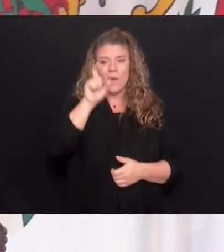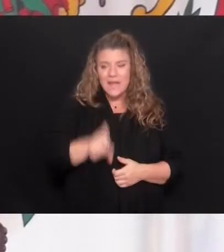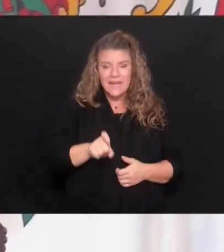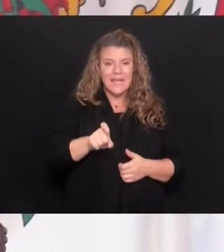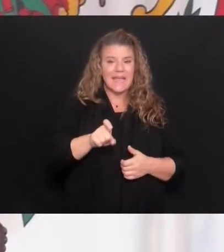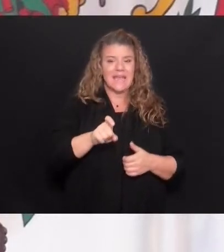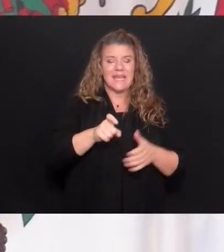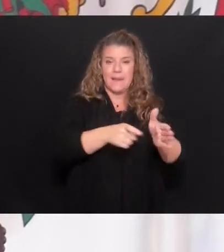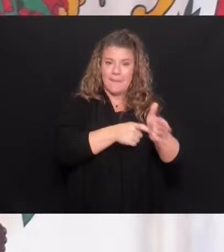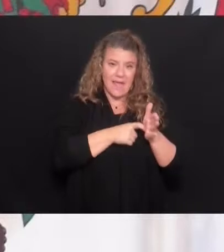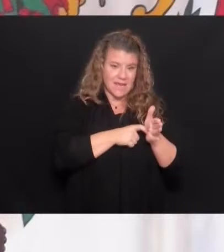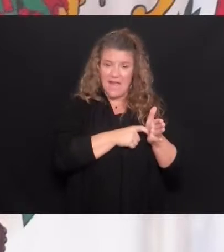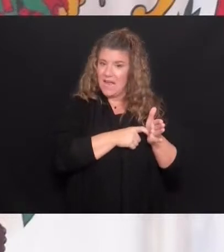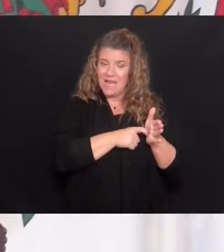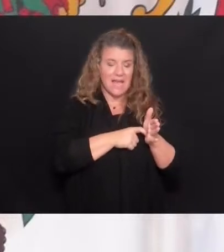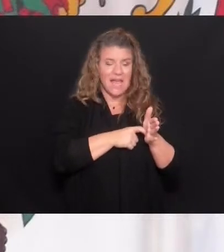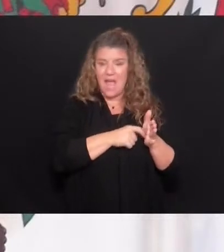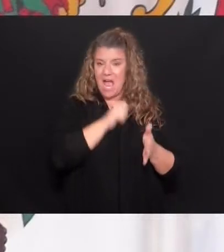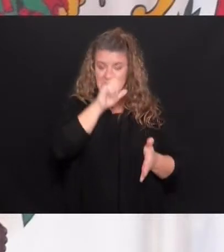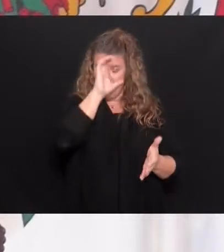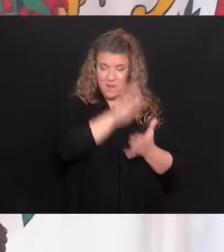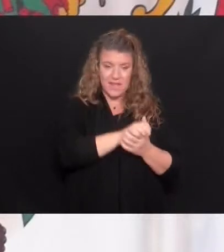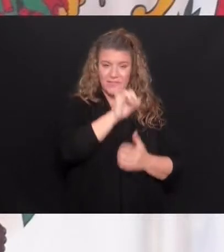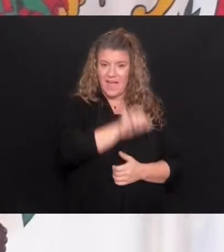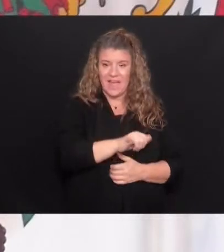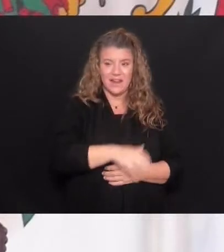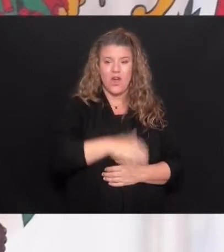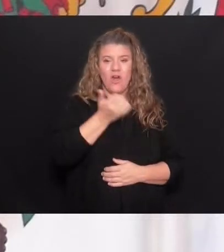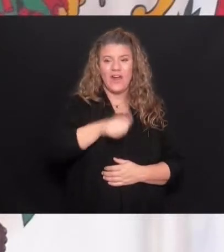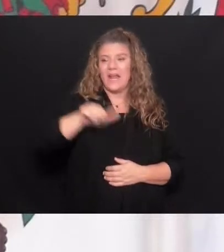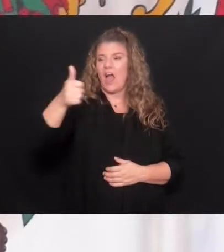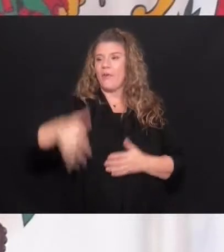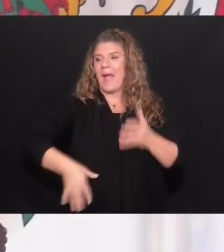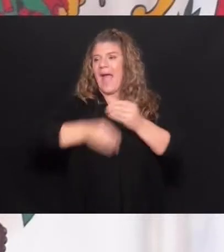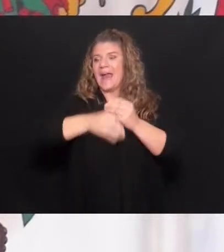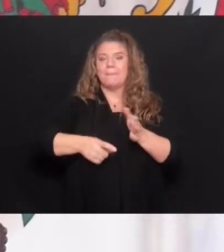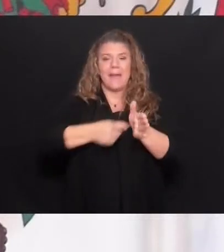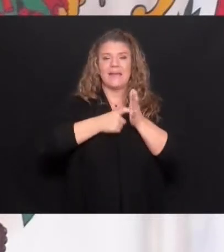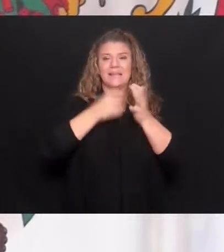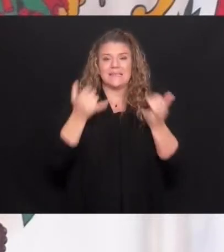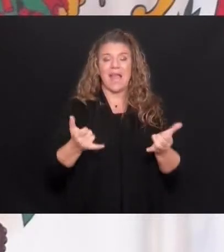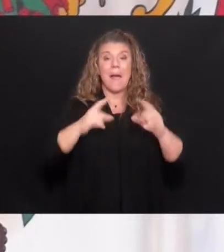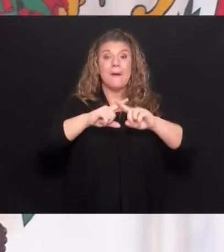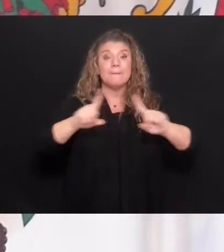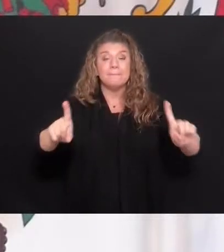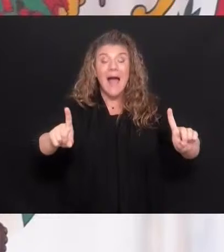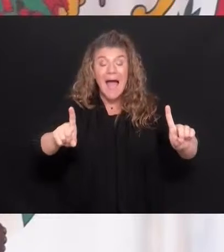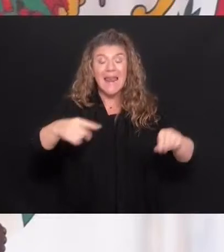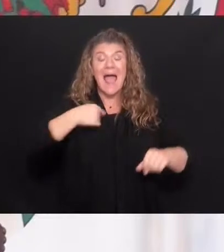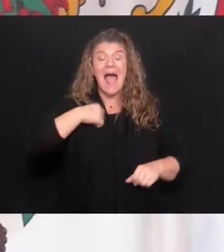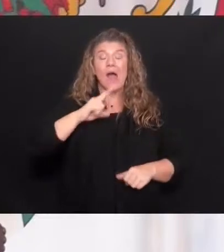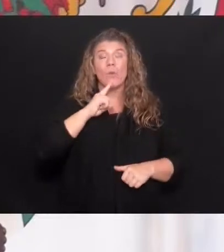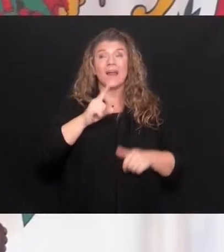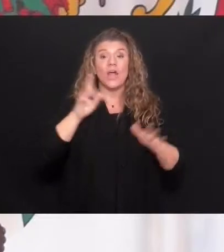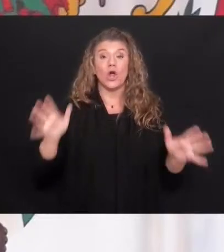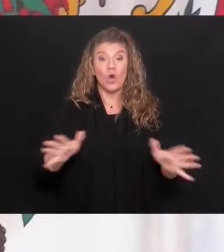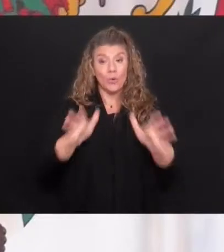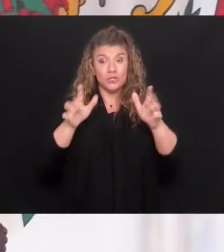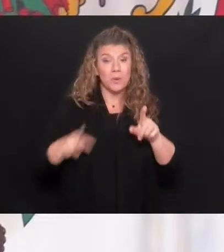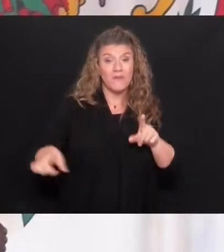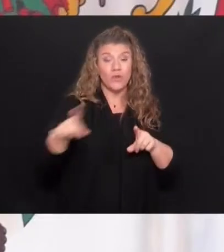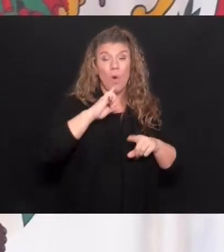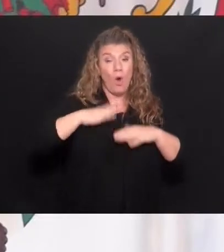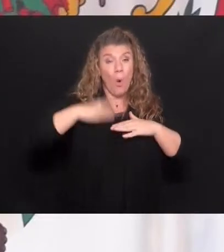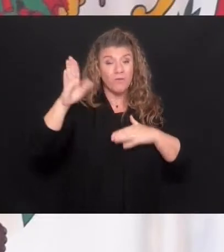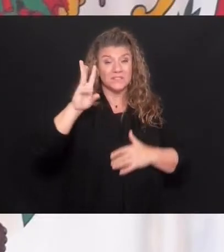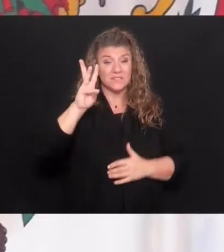move as far as a mask mandate or other mandates right now. But I highly encourage you, if you're 65